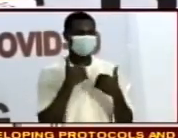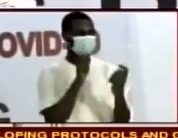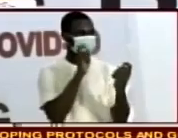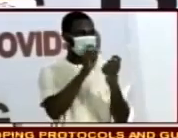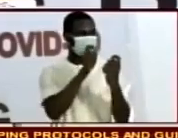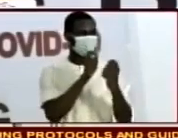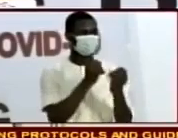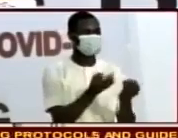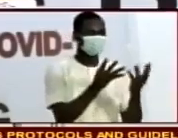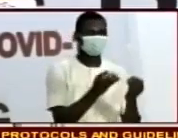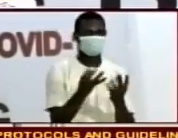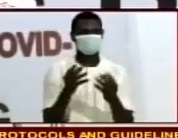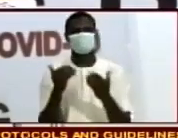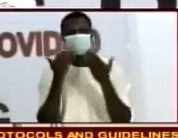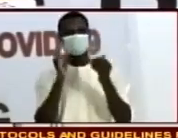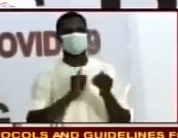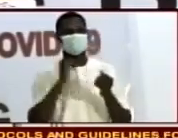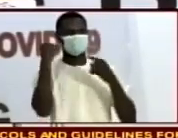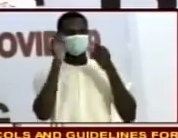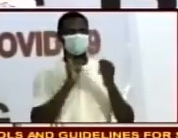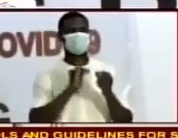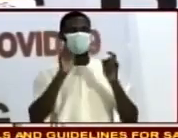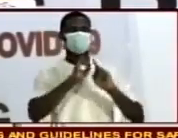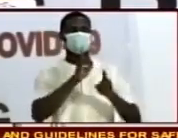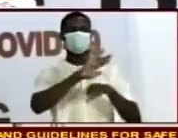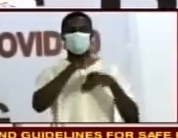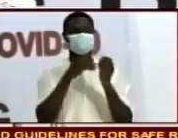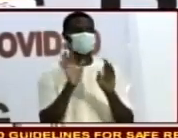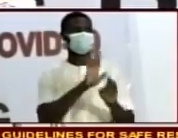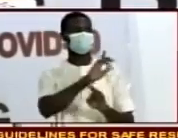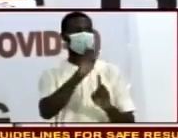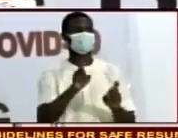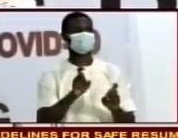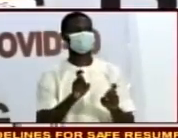that. Thank you. I think I've answered all my questions.